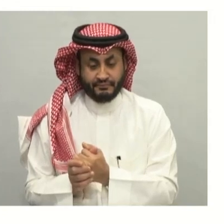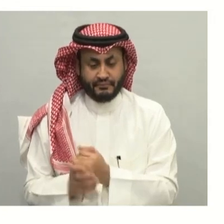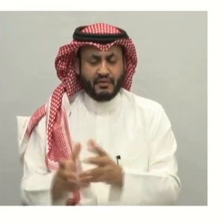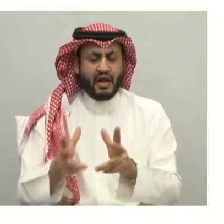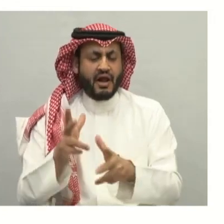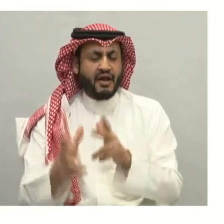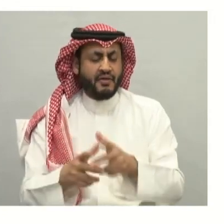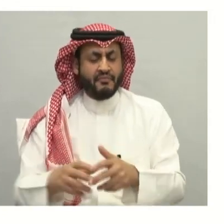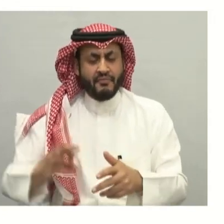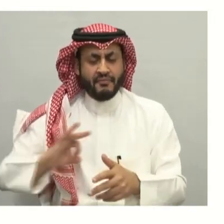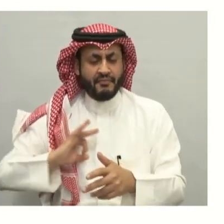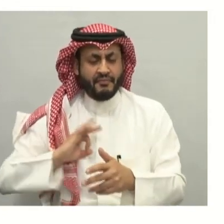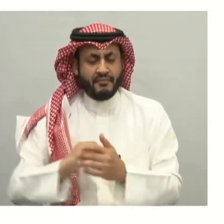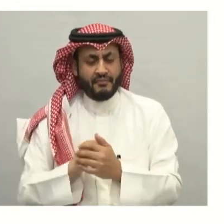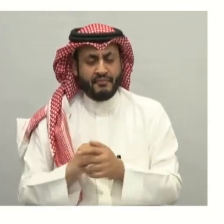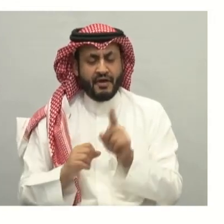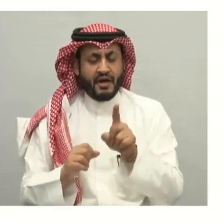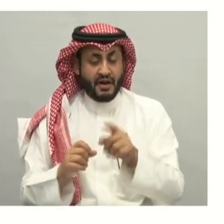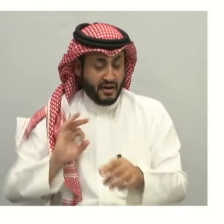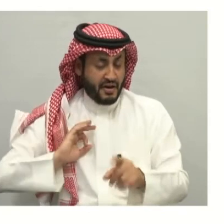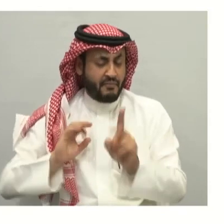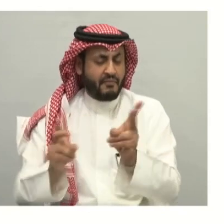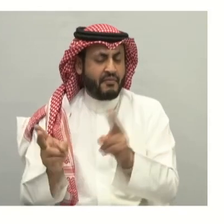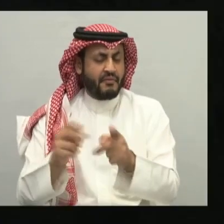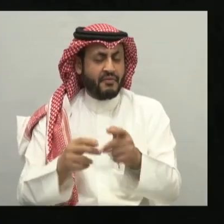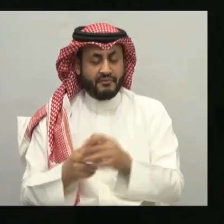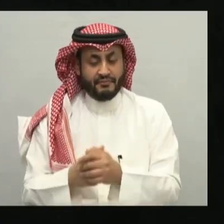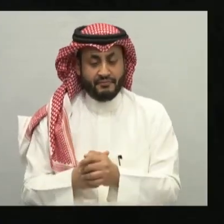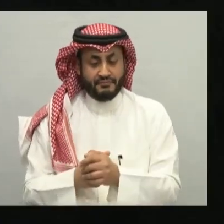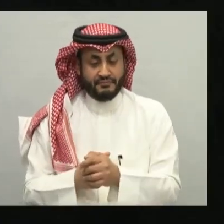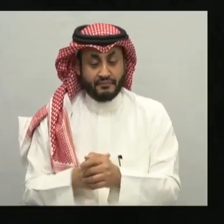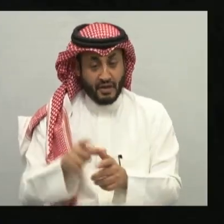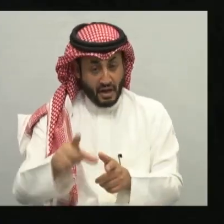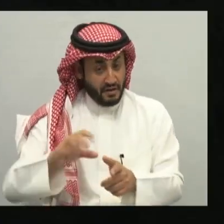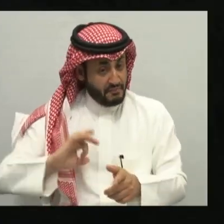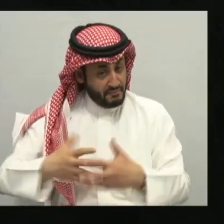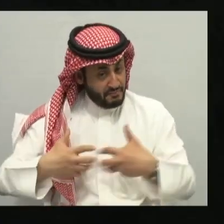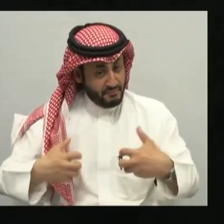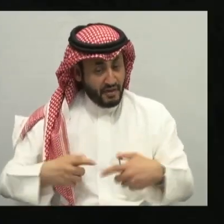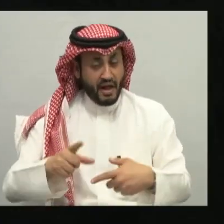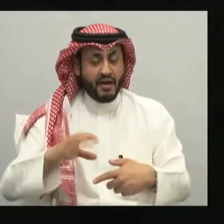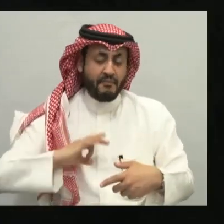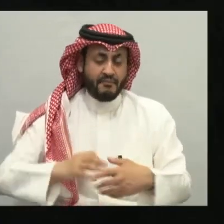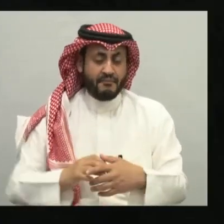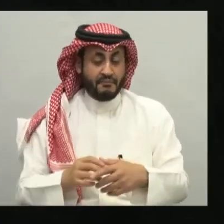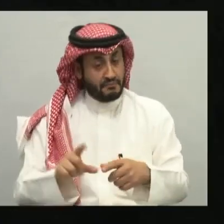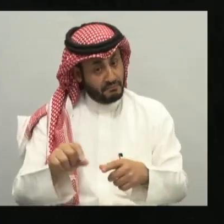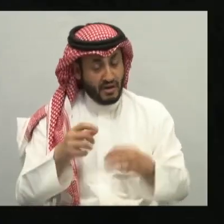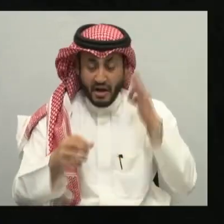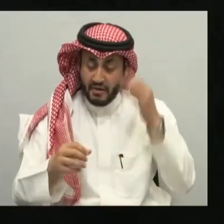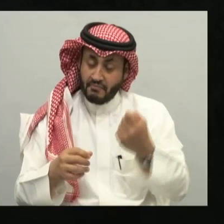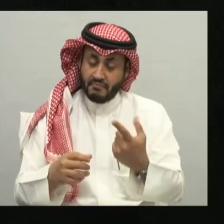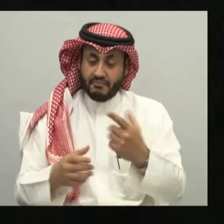you like about him or her. I can say, you're nice, or I like you. That's good to hear,